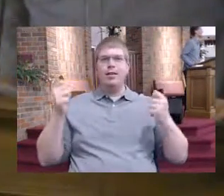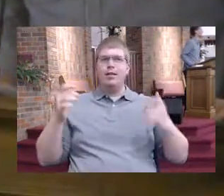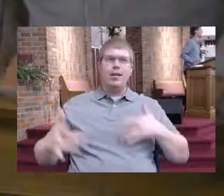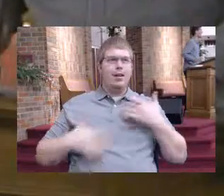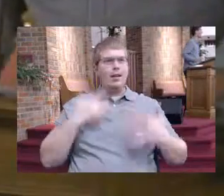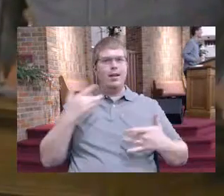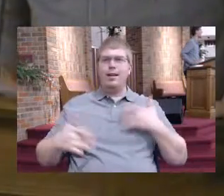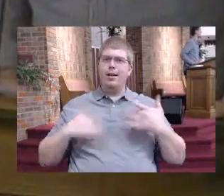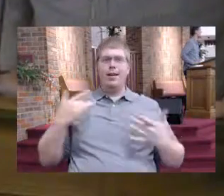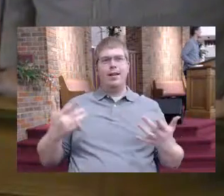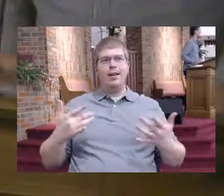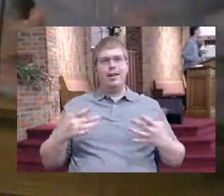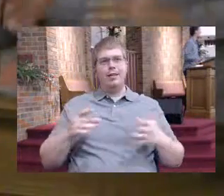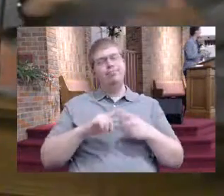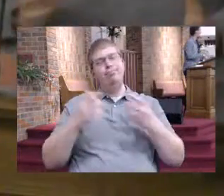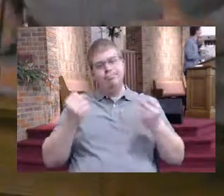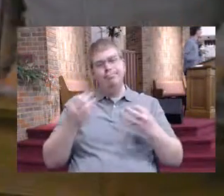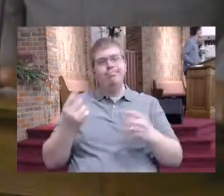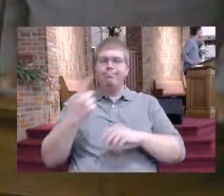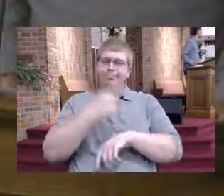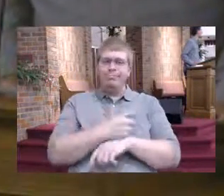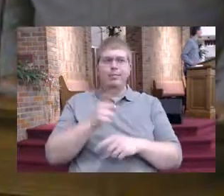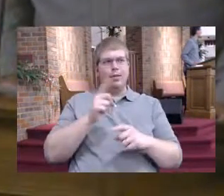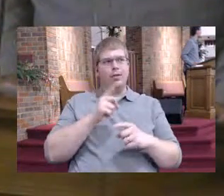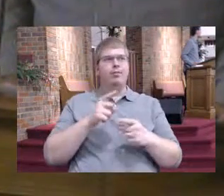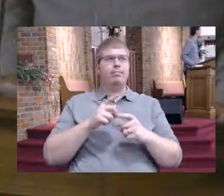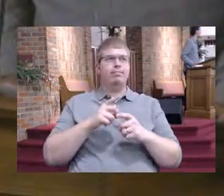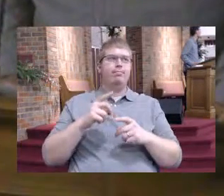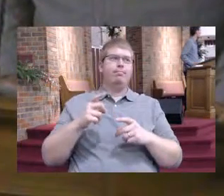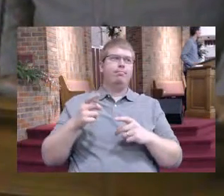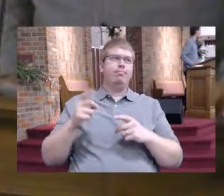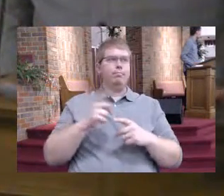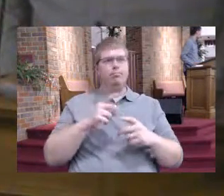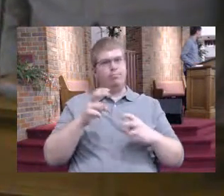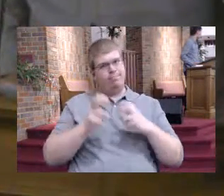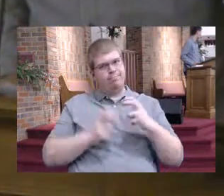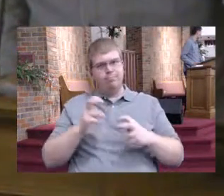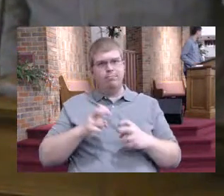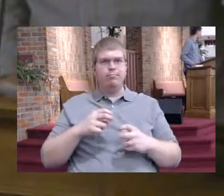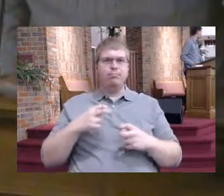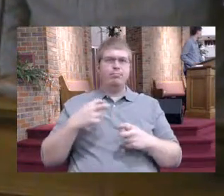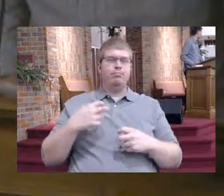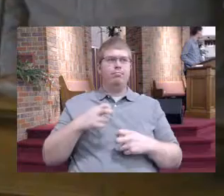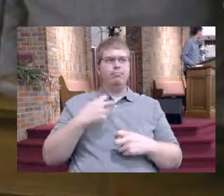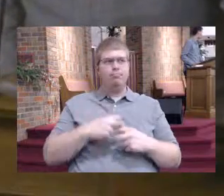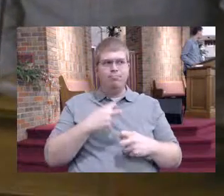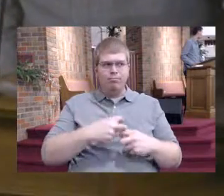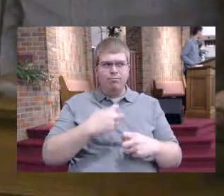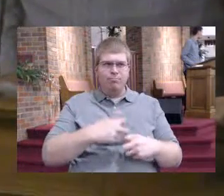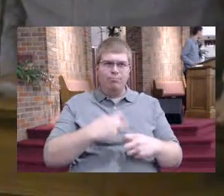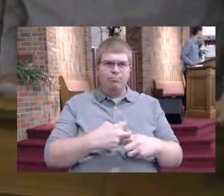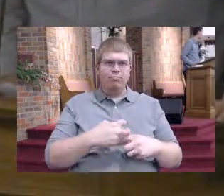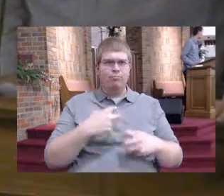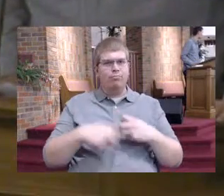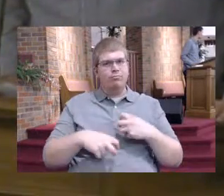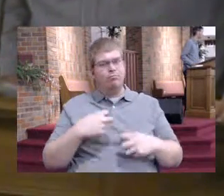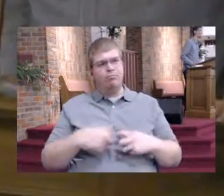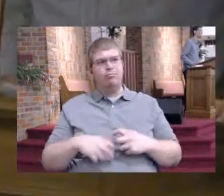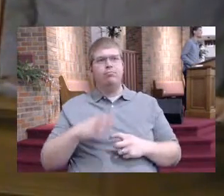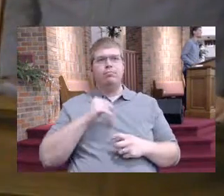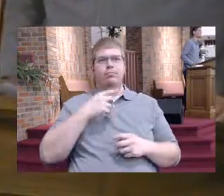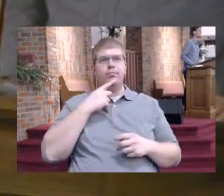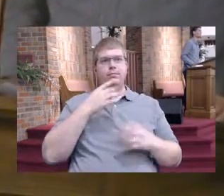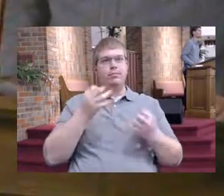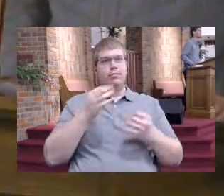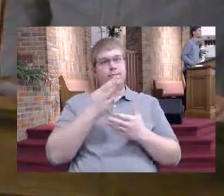have like that. There are many days where we have different challenges to the work in different capacities, not the least of which is car